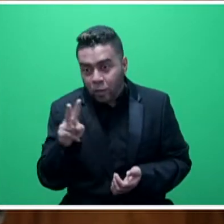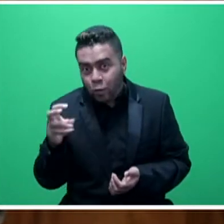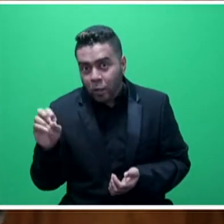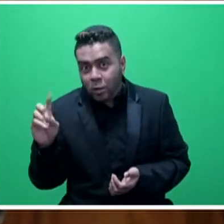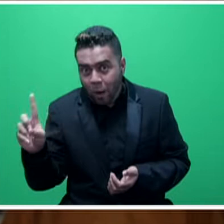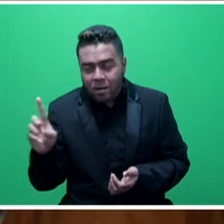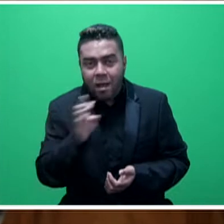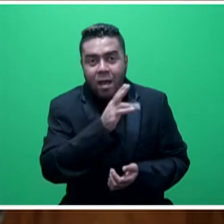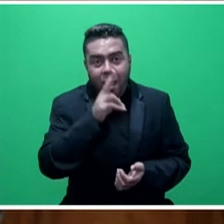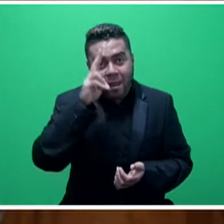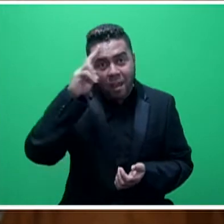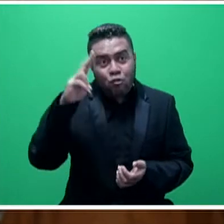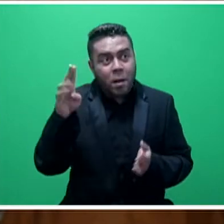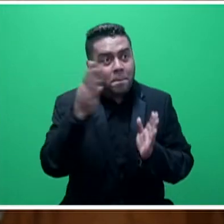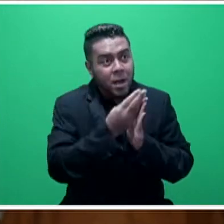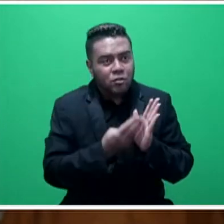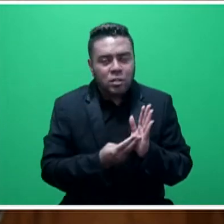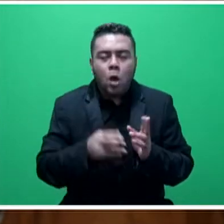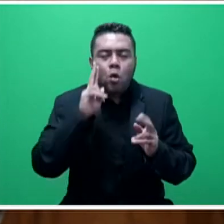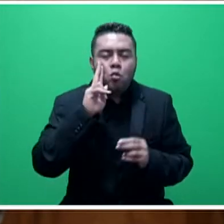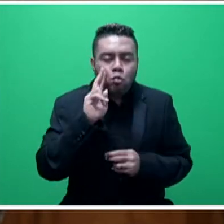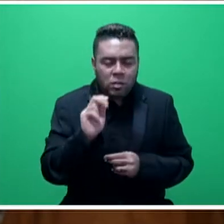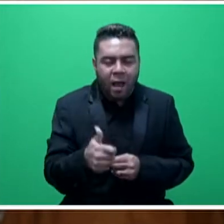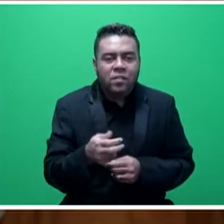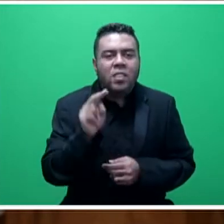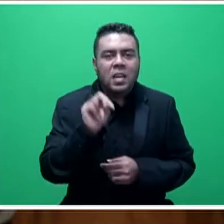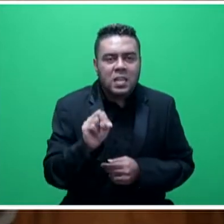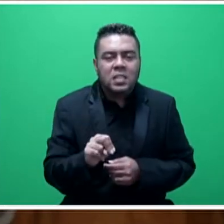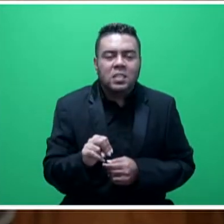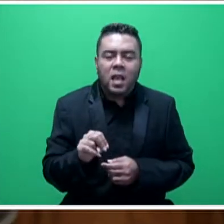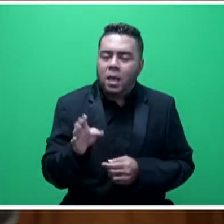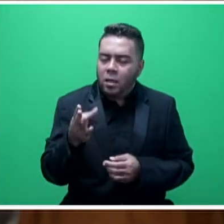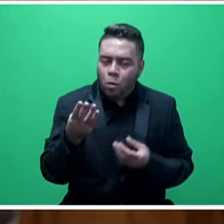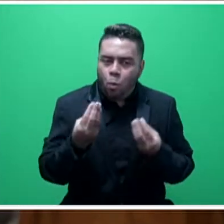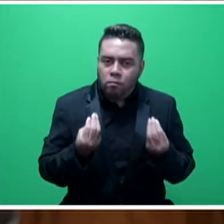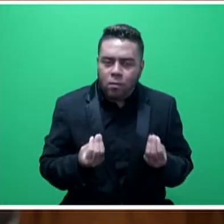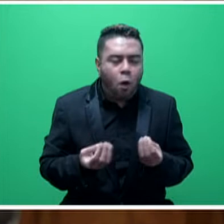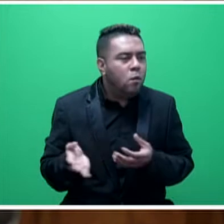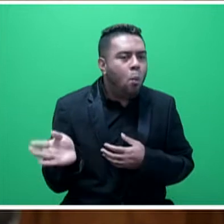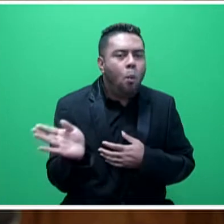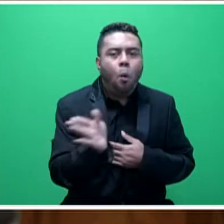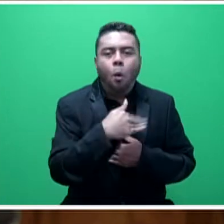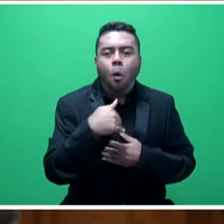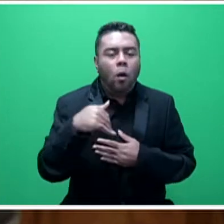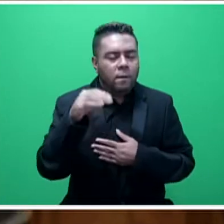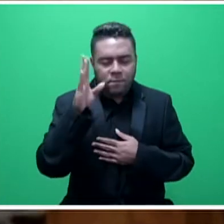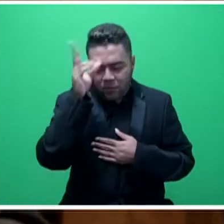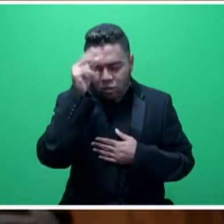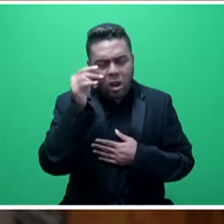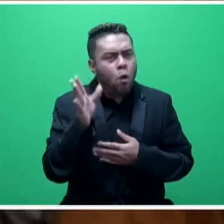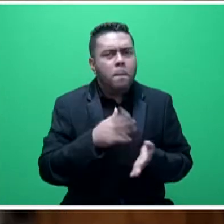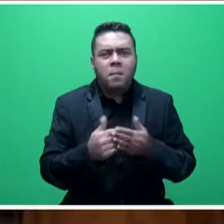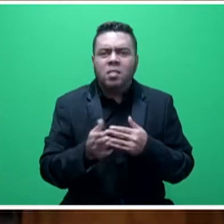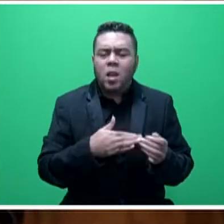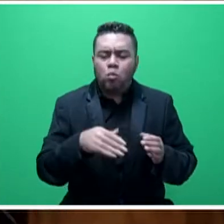Budget, we can now safely say, looks after the needs and welfare of every single Fijian. Whether you are in a city